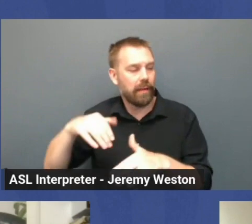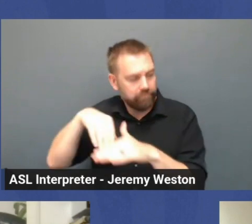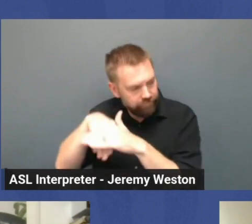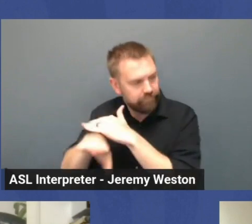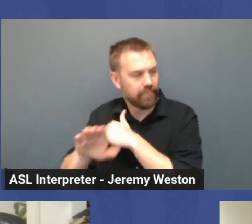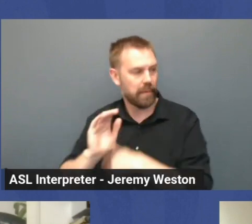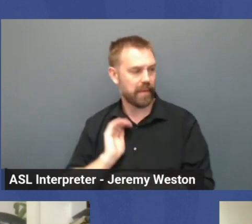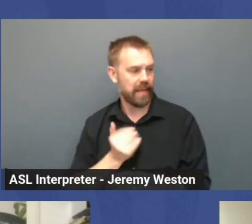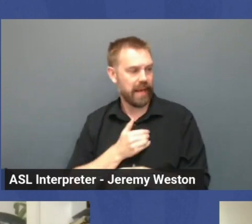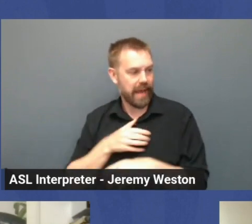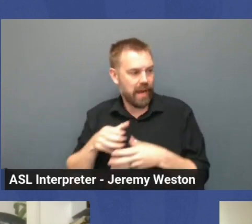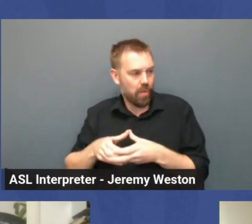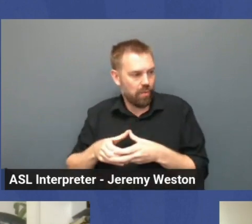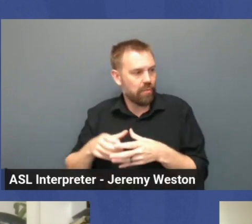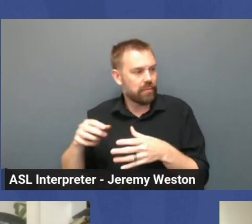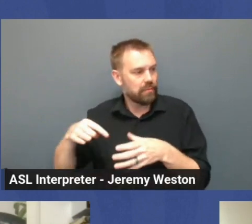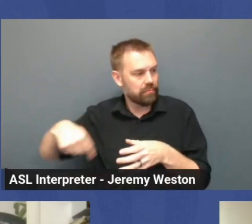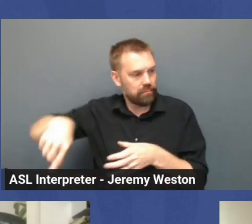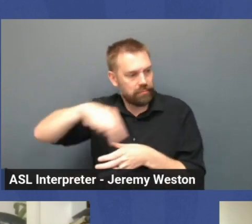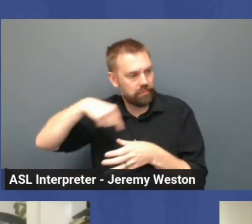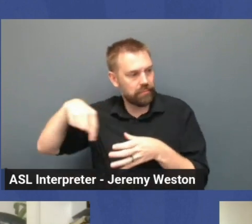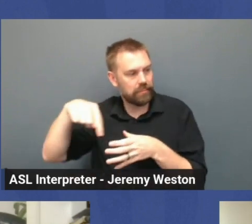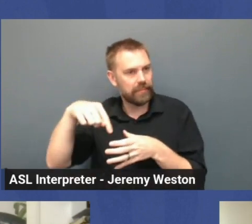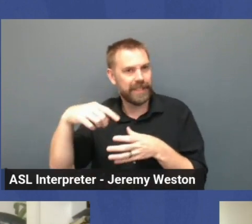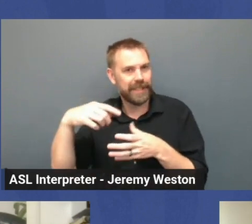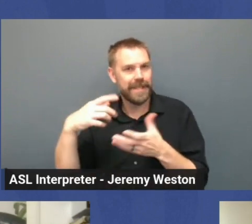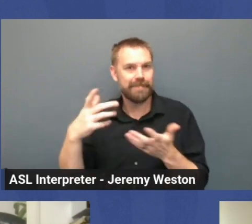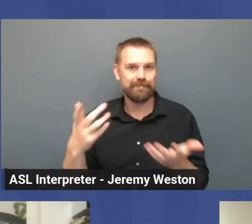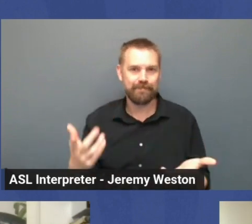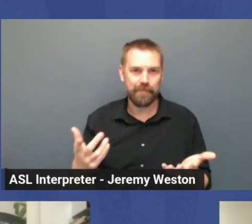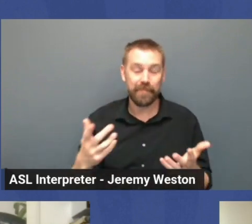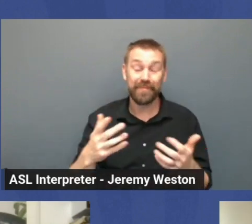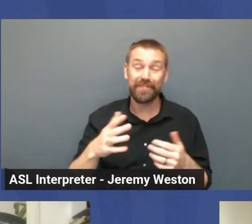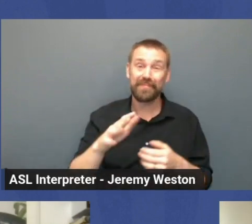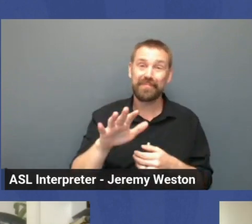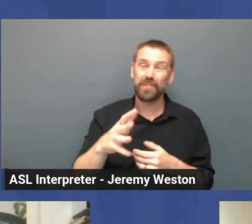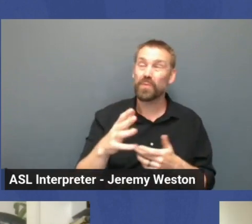has almost created a weird,